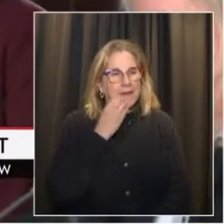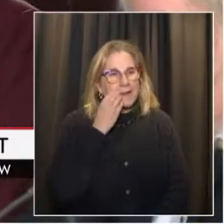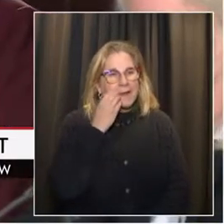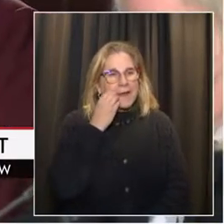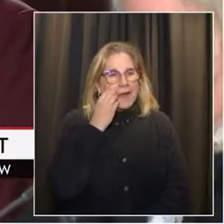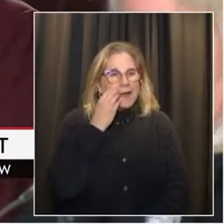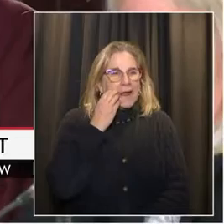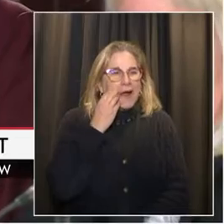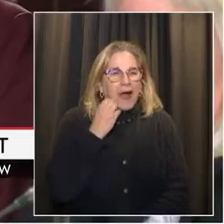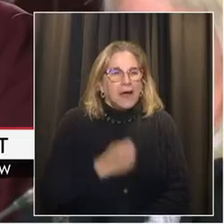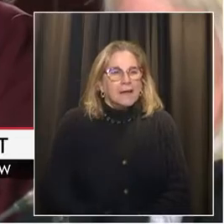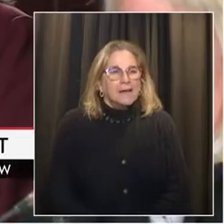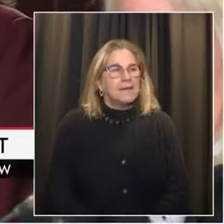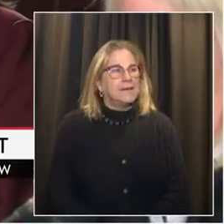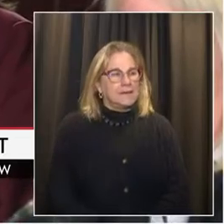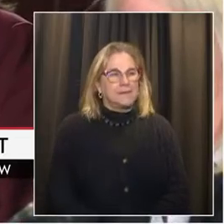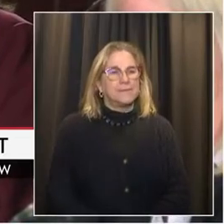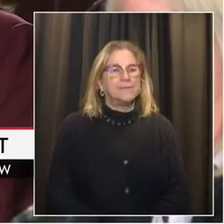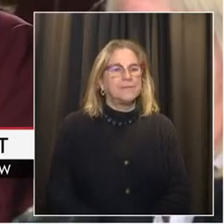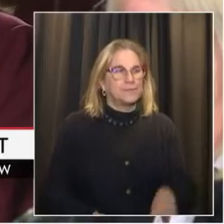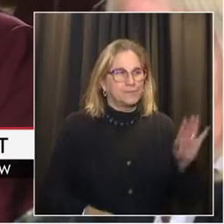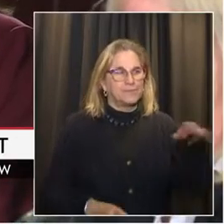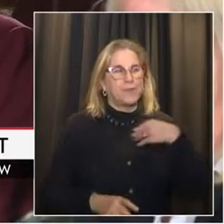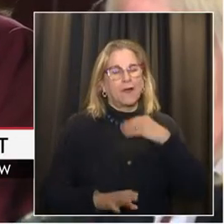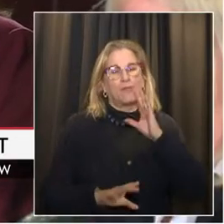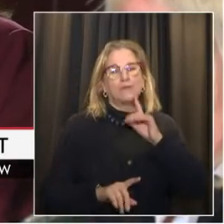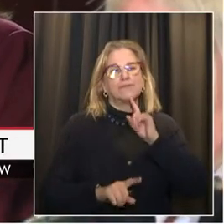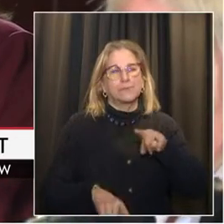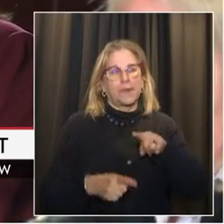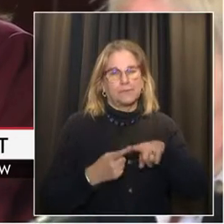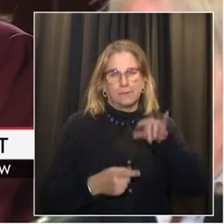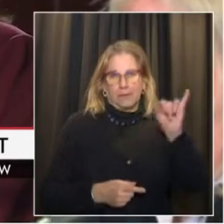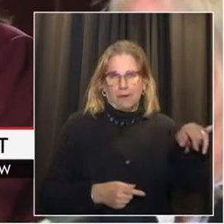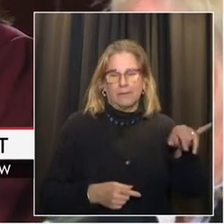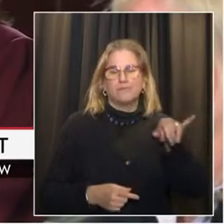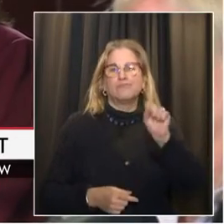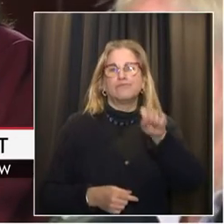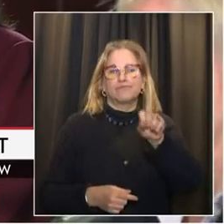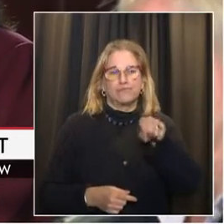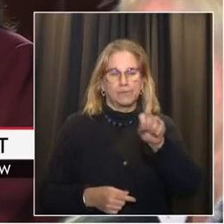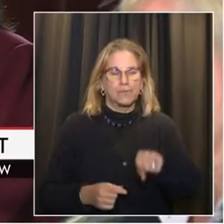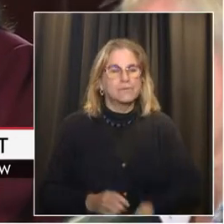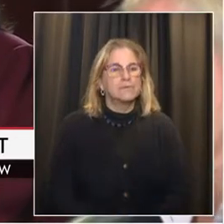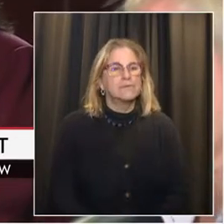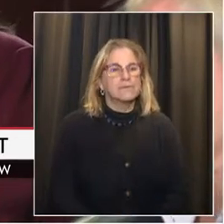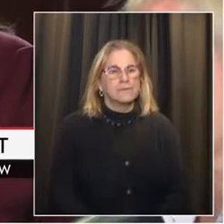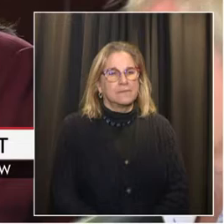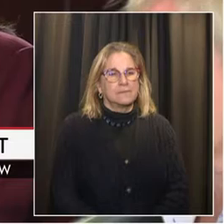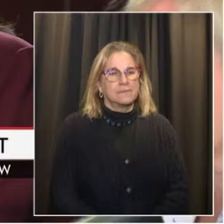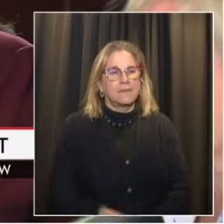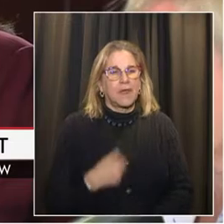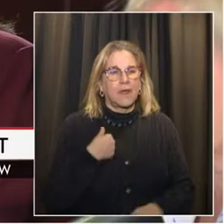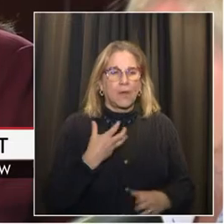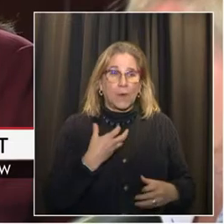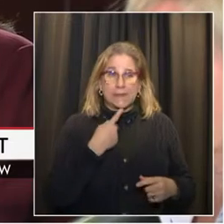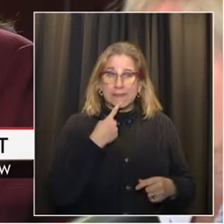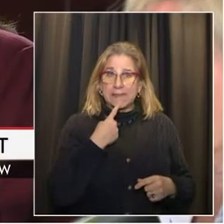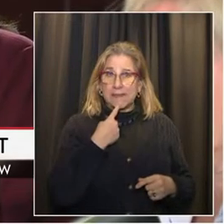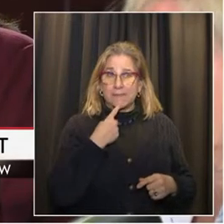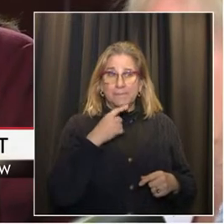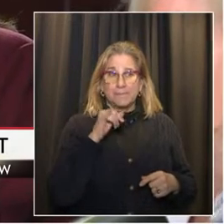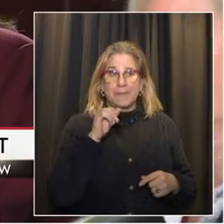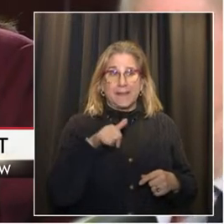can add. Let me underscore that this city's great economic advantage is the metro